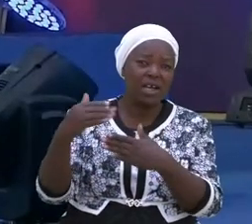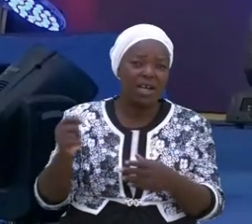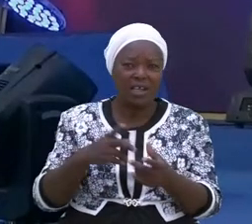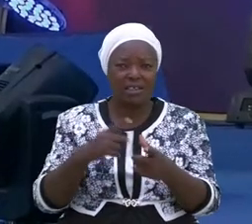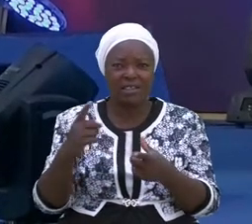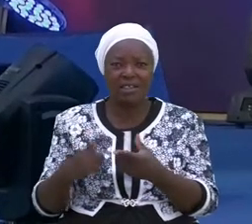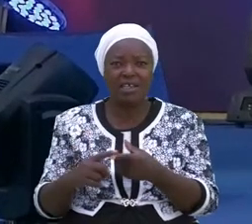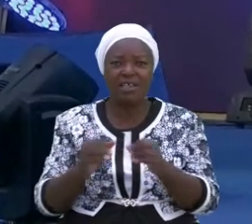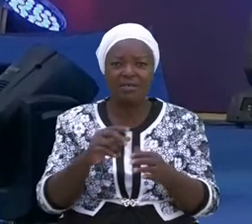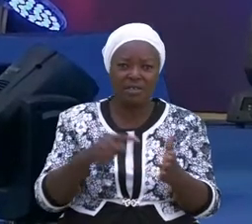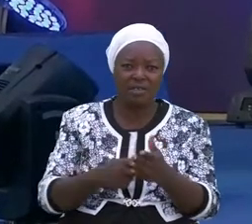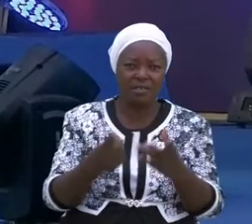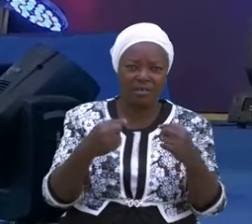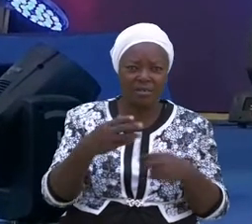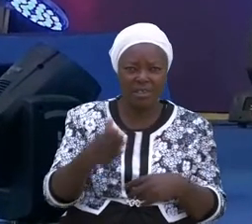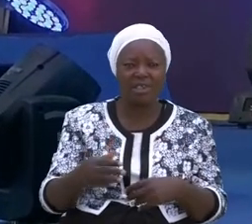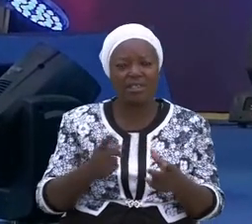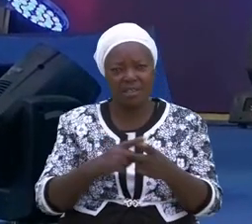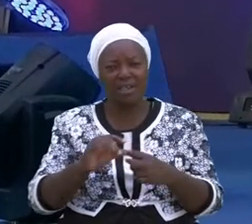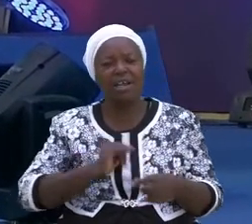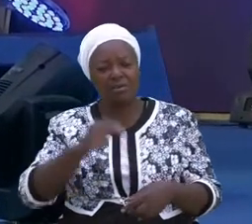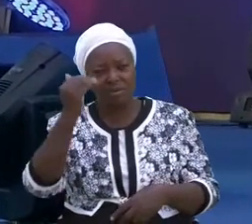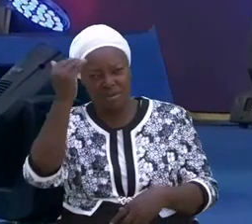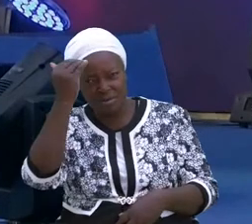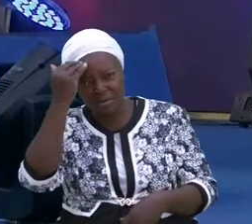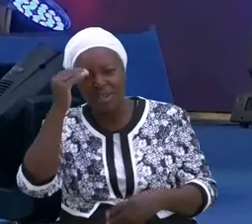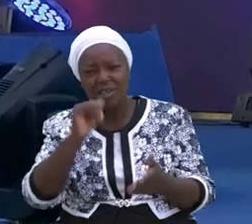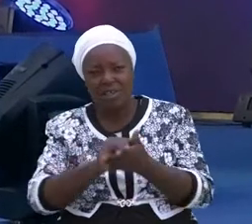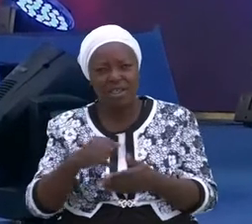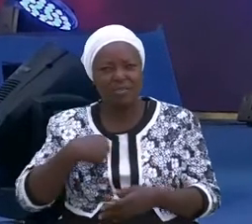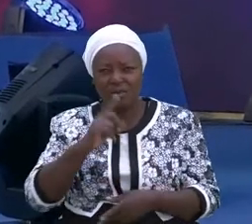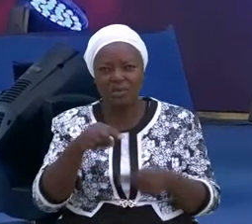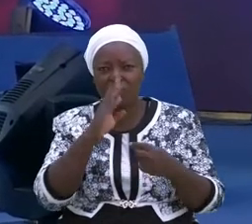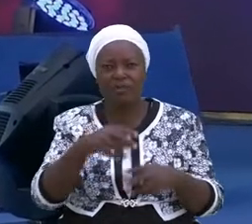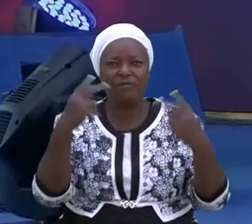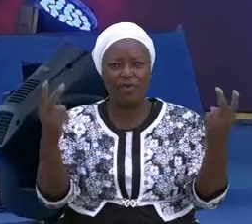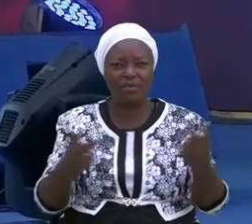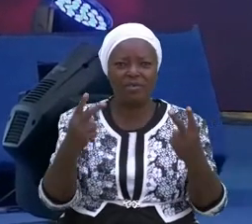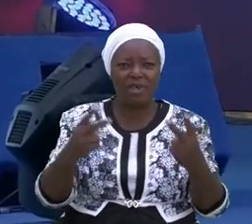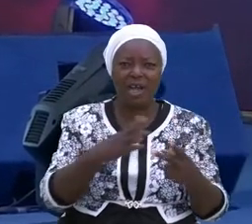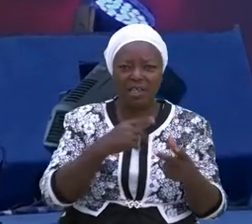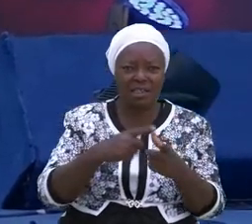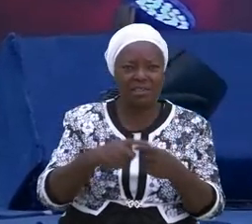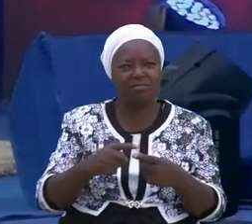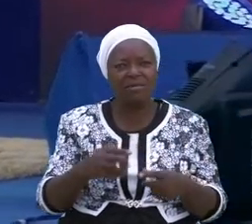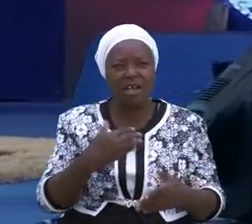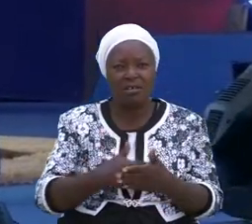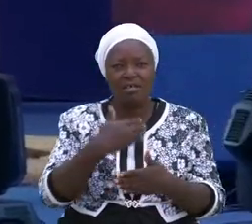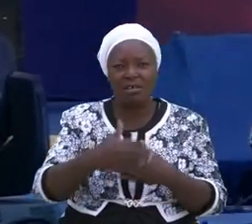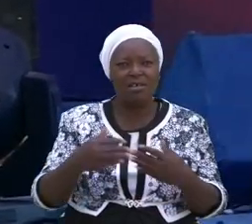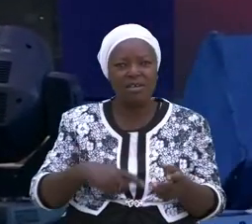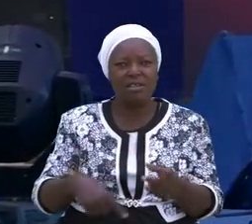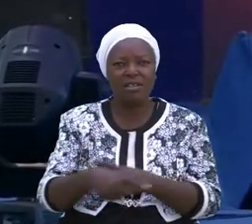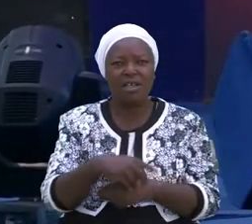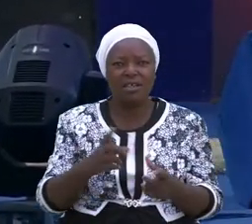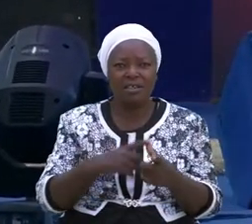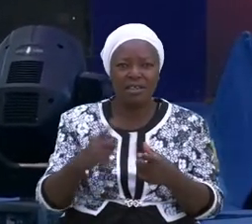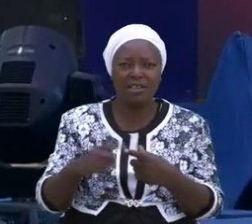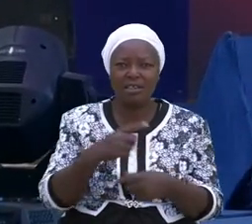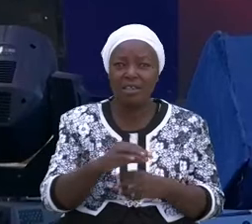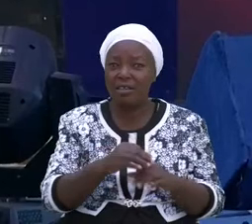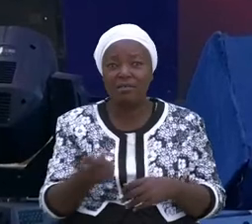here, then I will know we're going to be victorious. And then the following day, if the other part, if the fleece